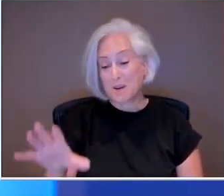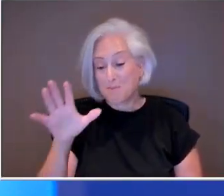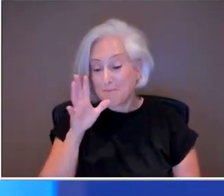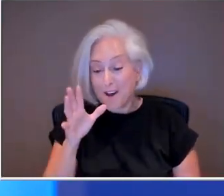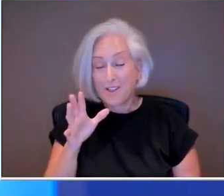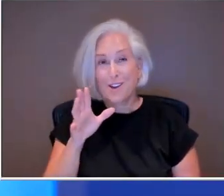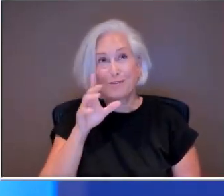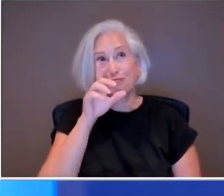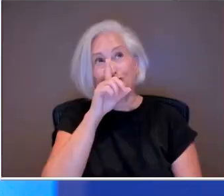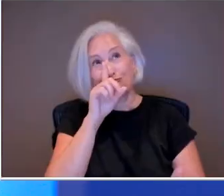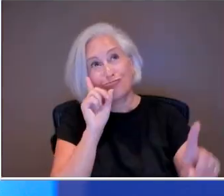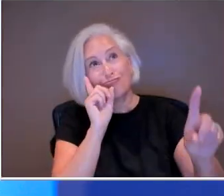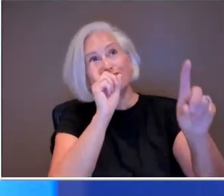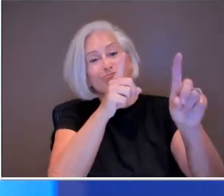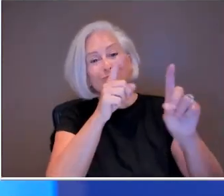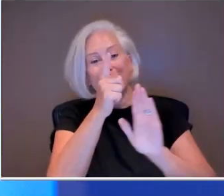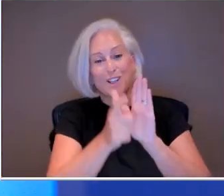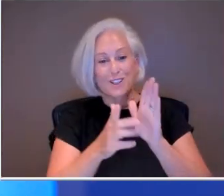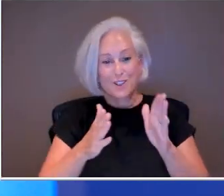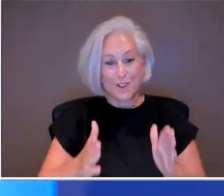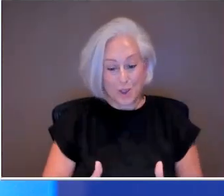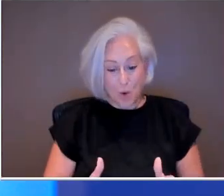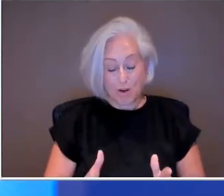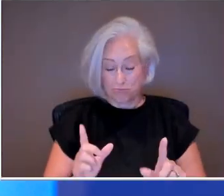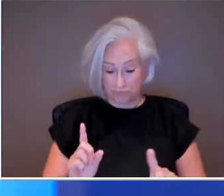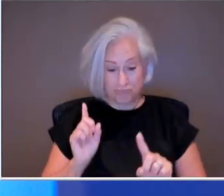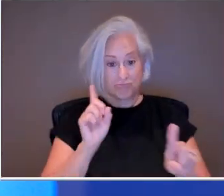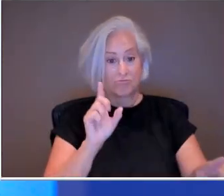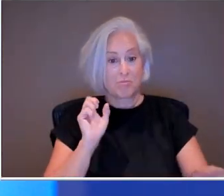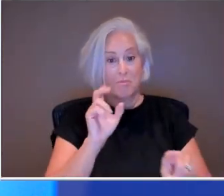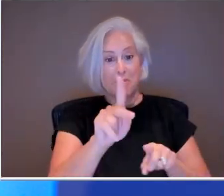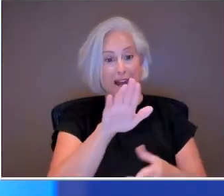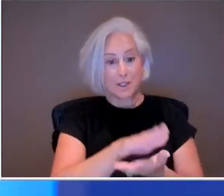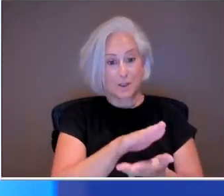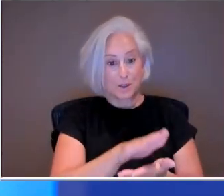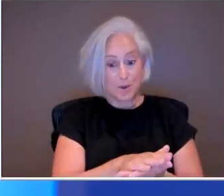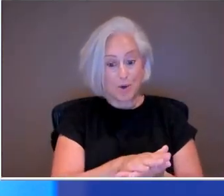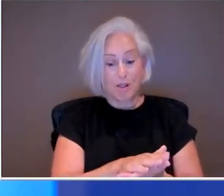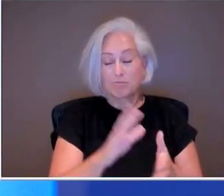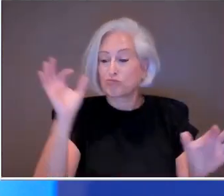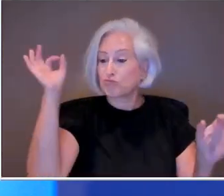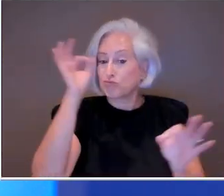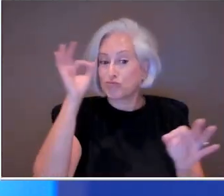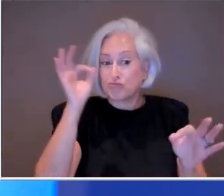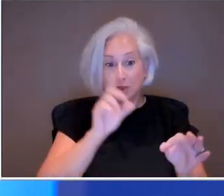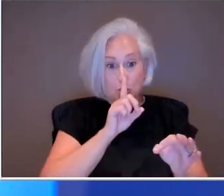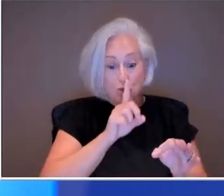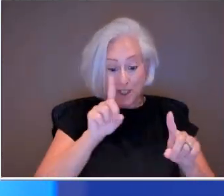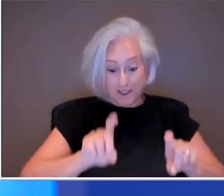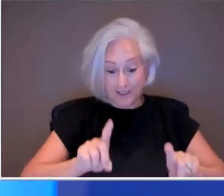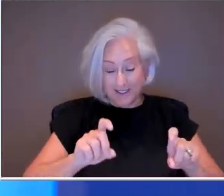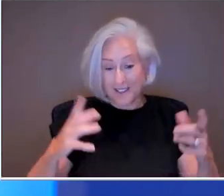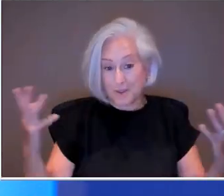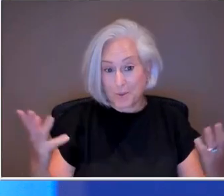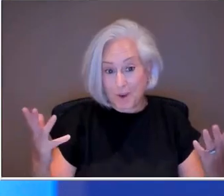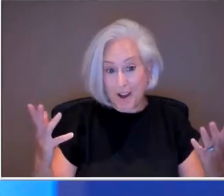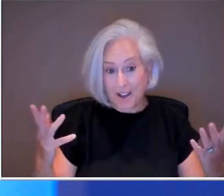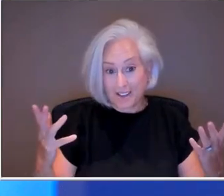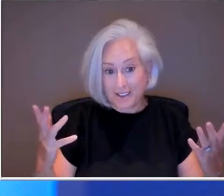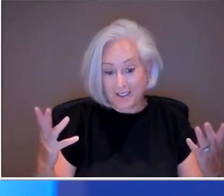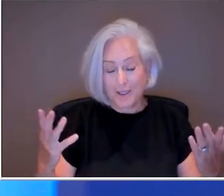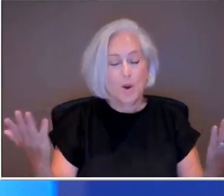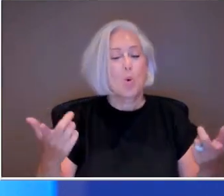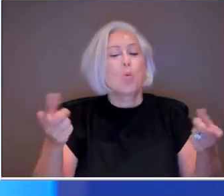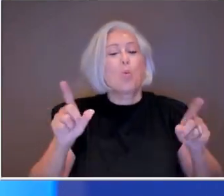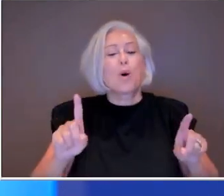to school to get her law degree, she had no idea the true test would be what would come quickly after. And